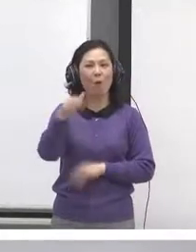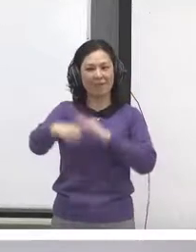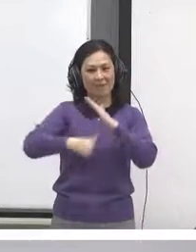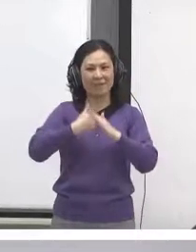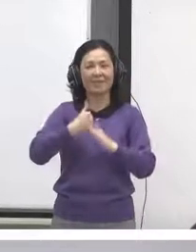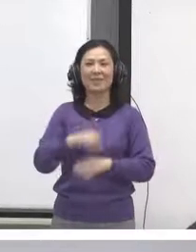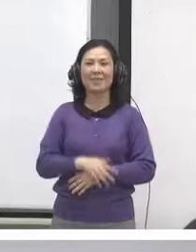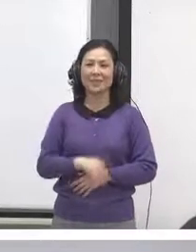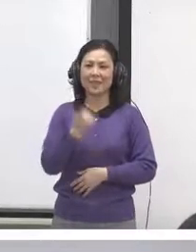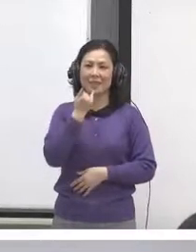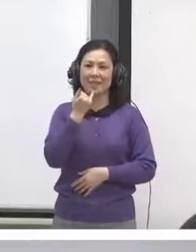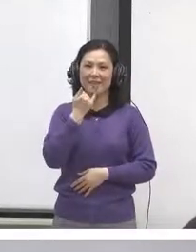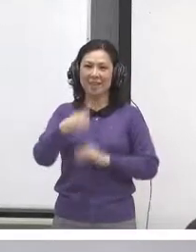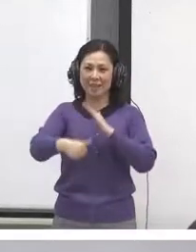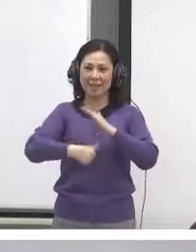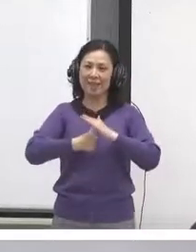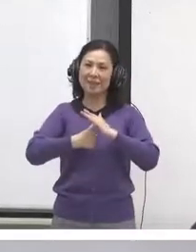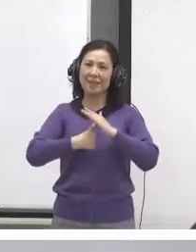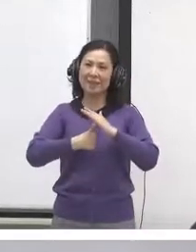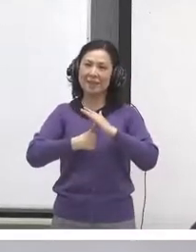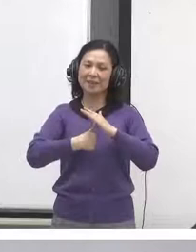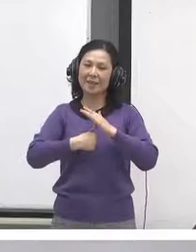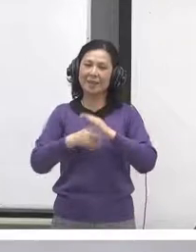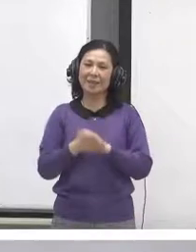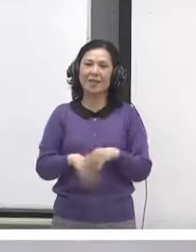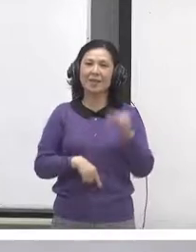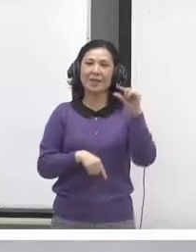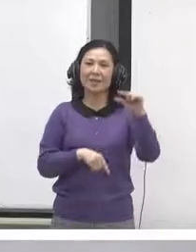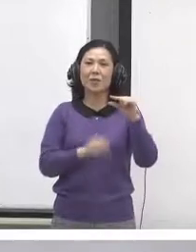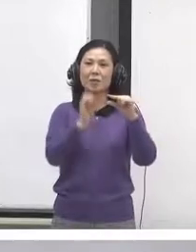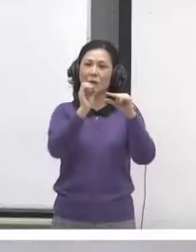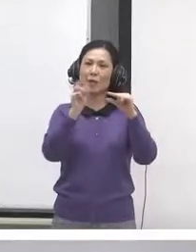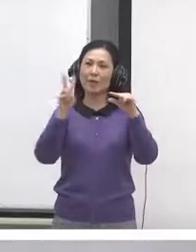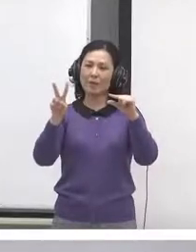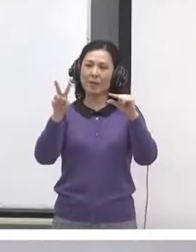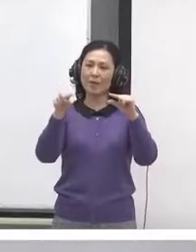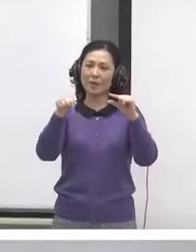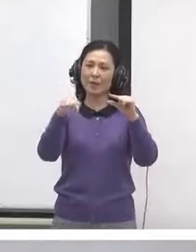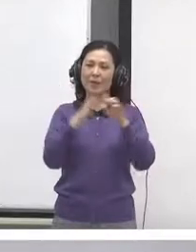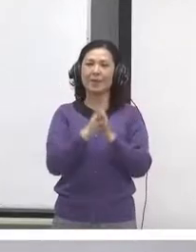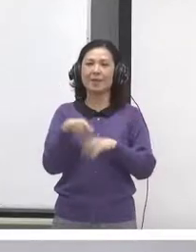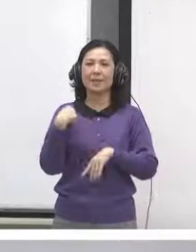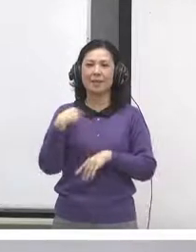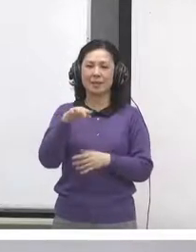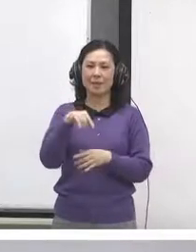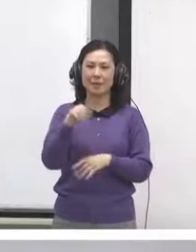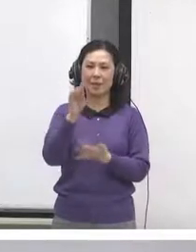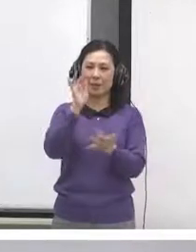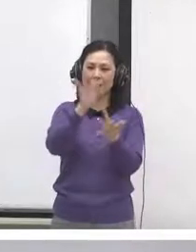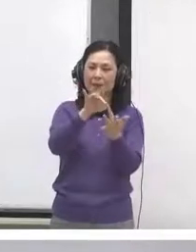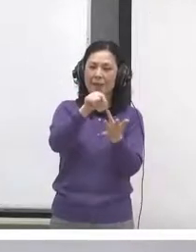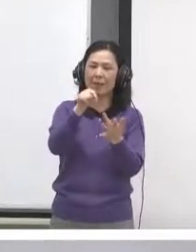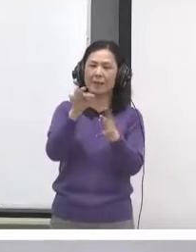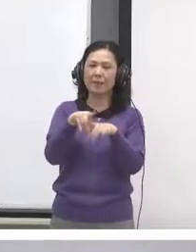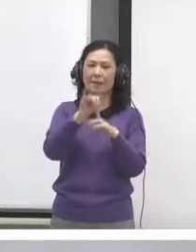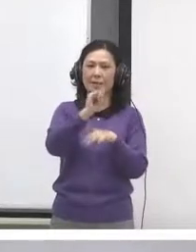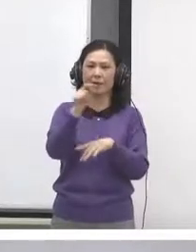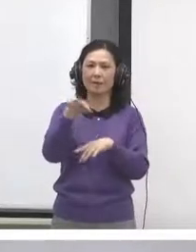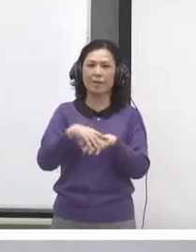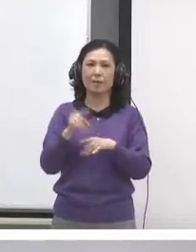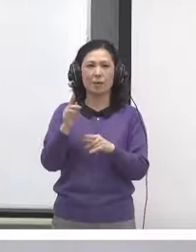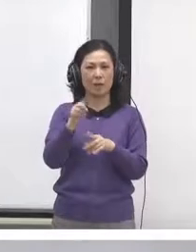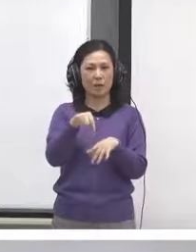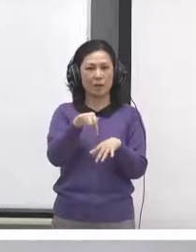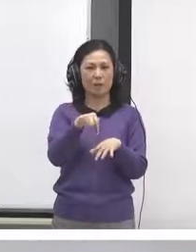Zero, hashtag International Intel, or Code for Japan Intel, or... Code for